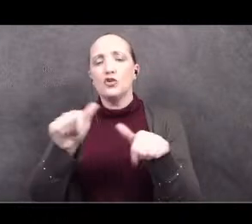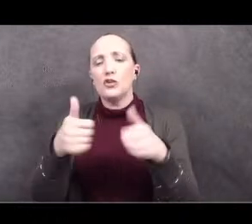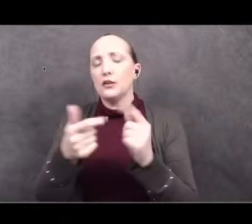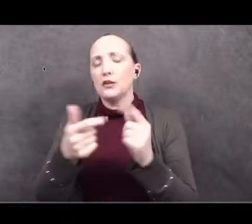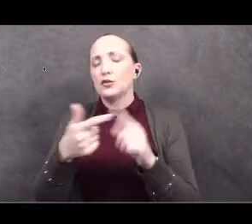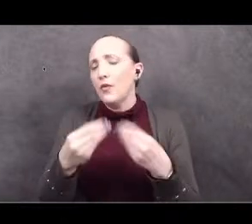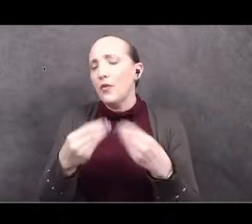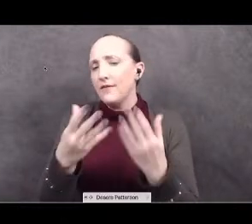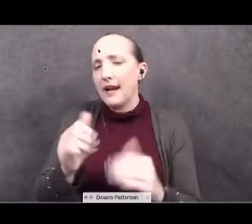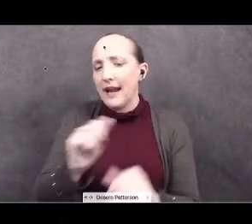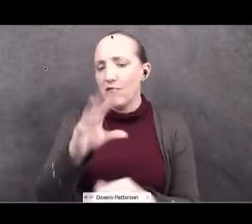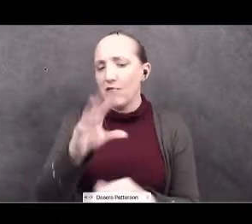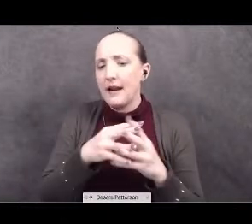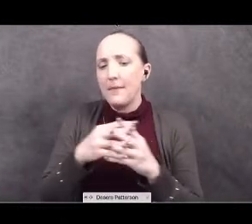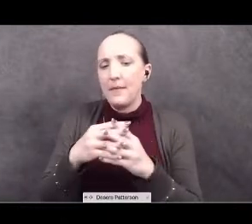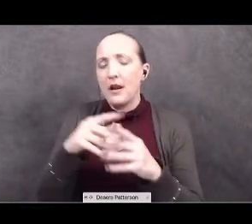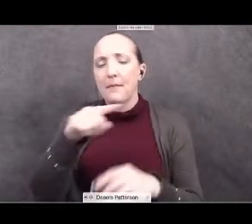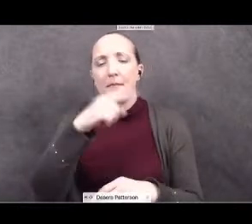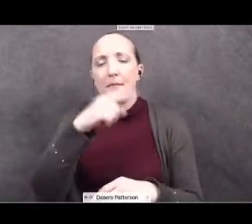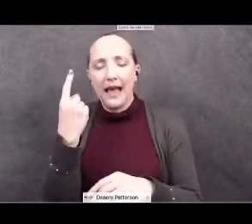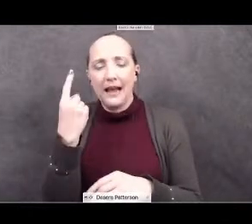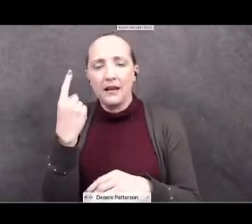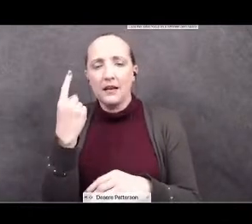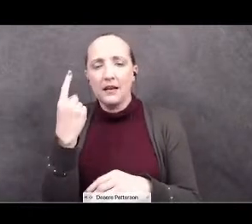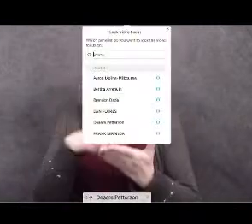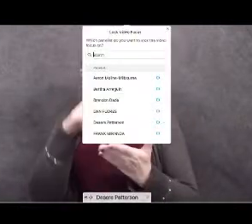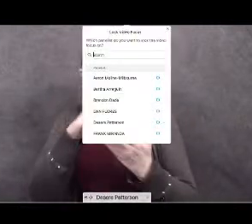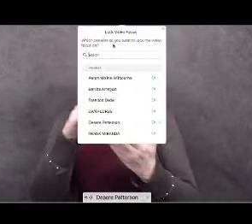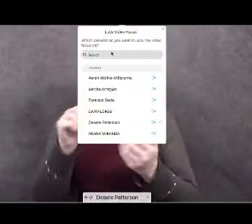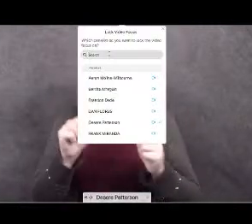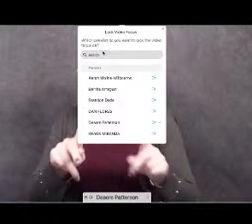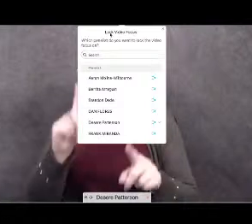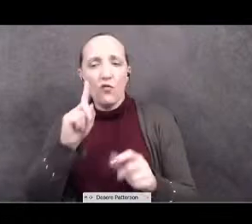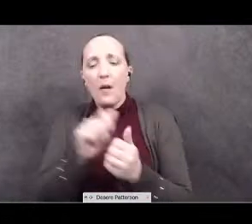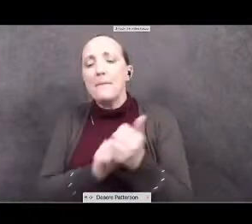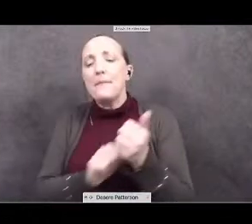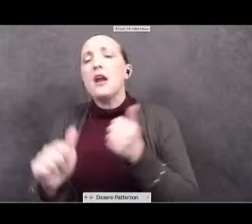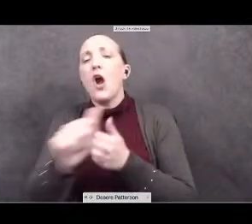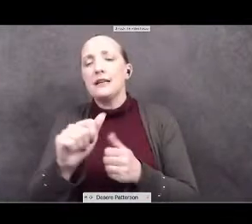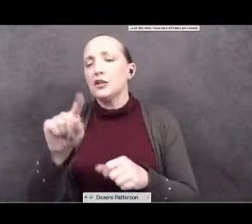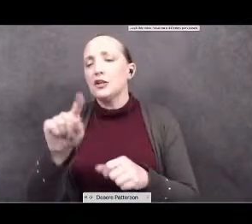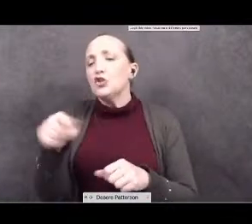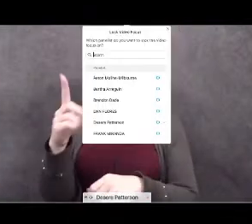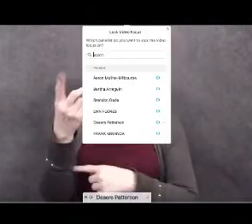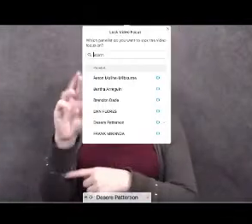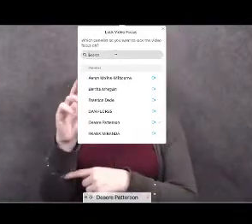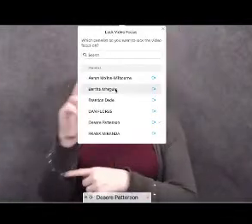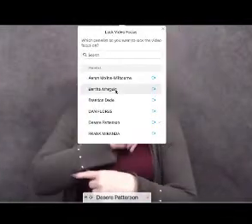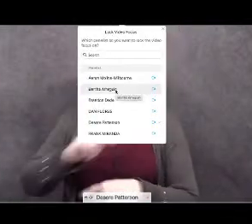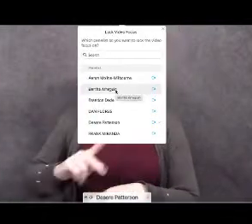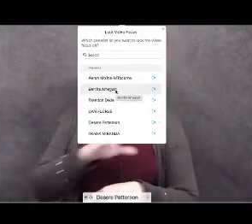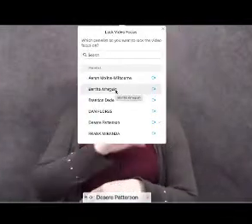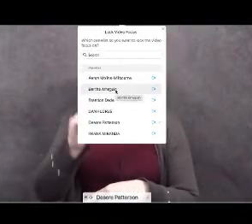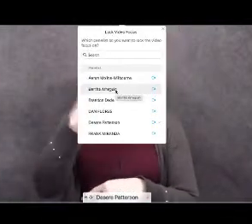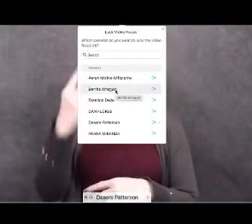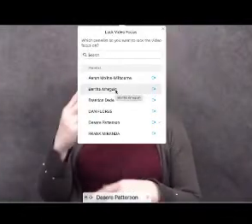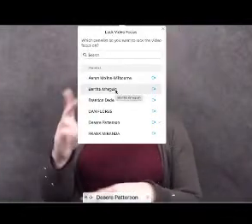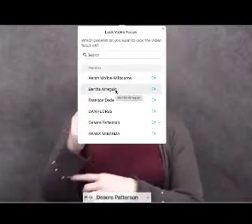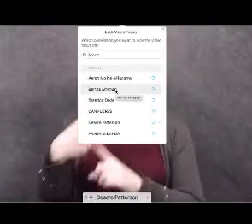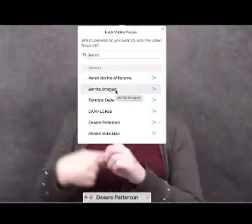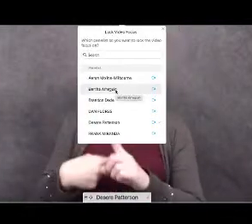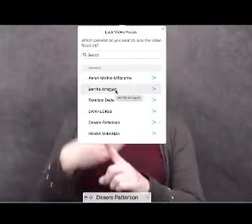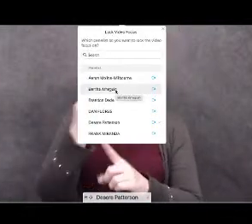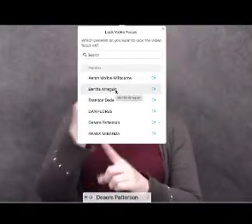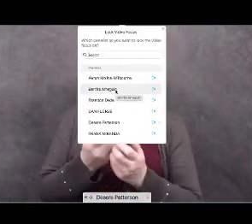opportunities that go beyond Rosa Parks and Dr King during Black History Month and their Traditional School year such as unpacking that